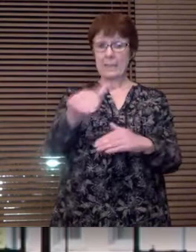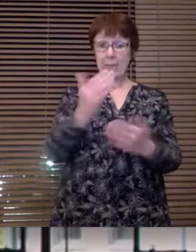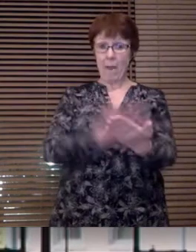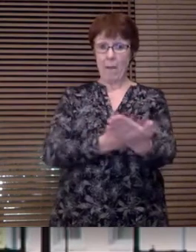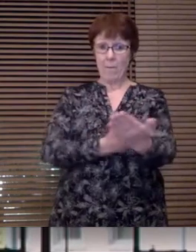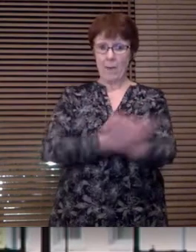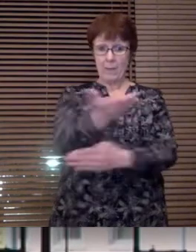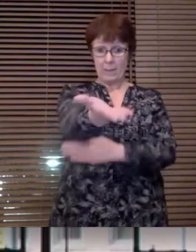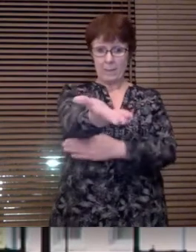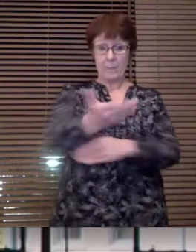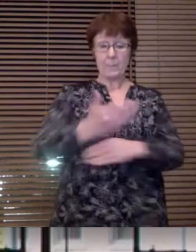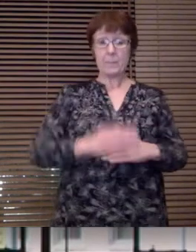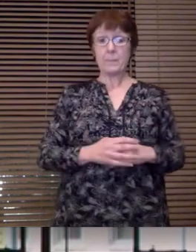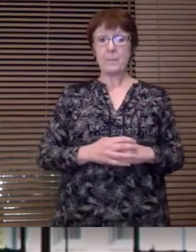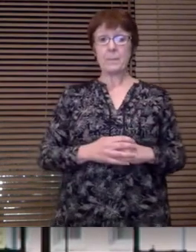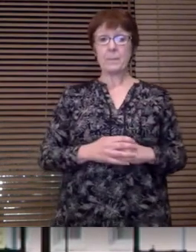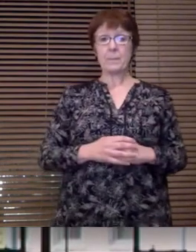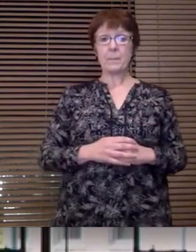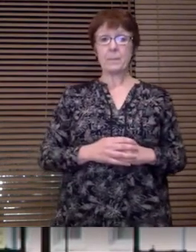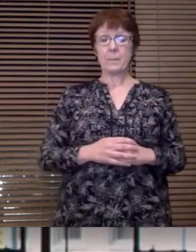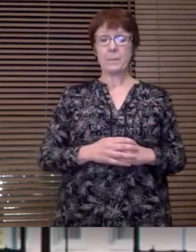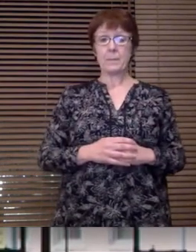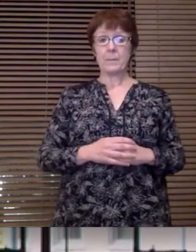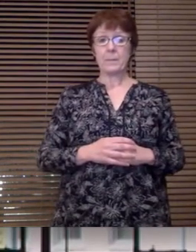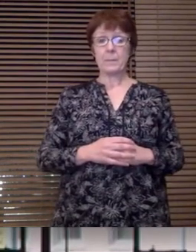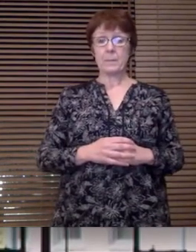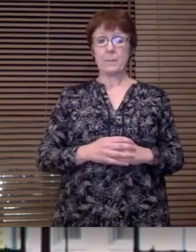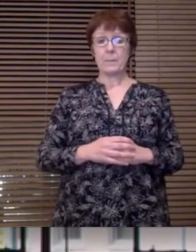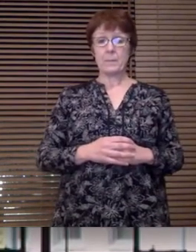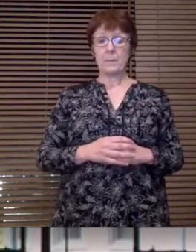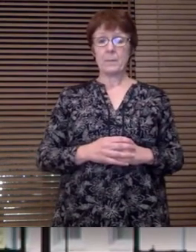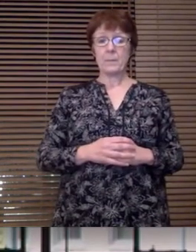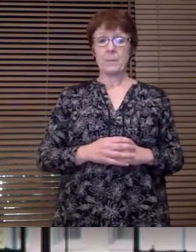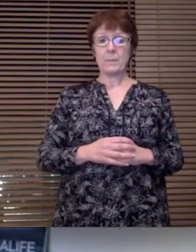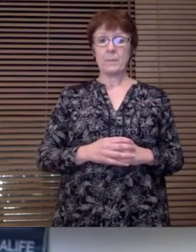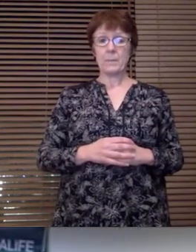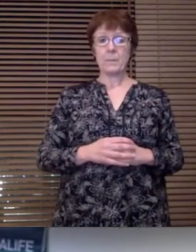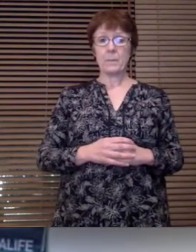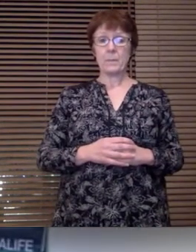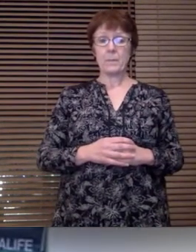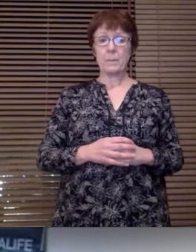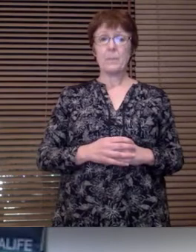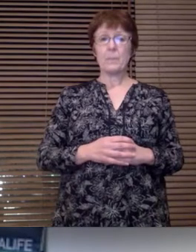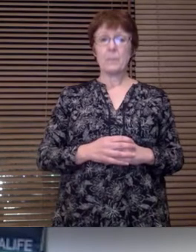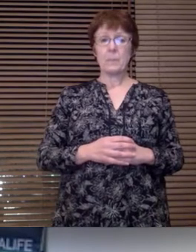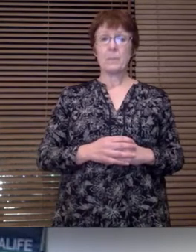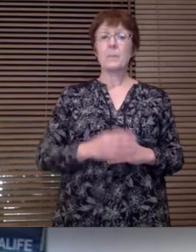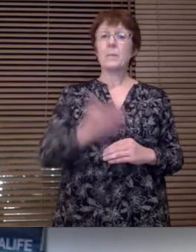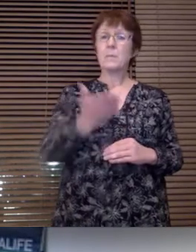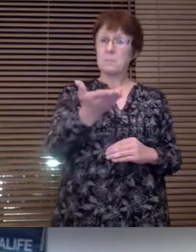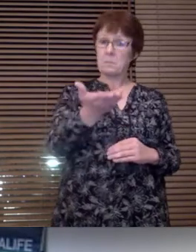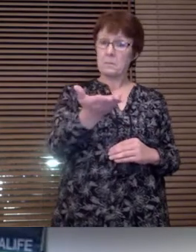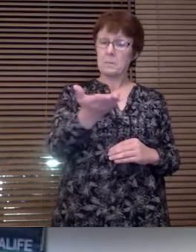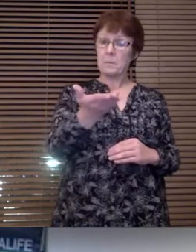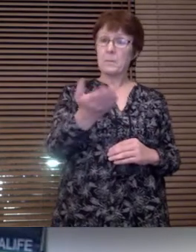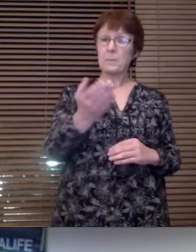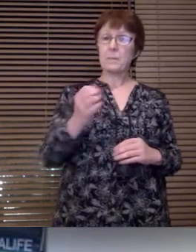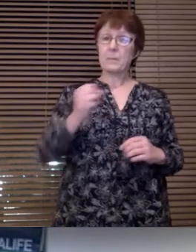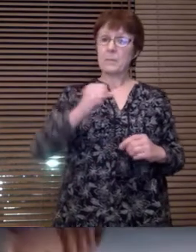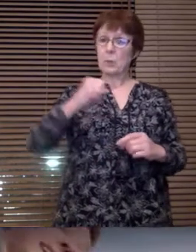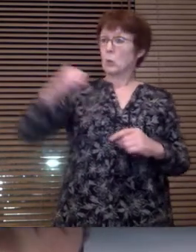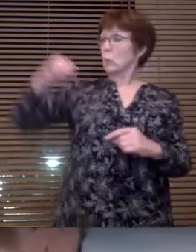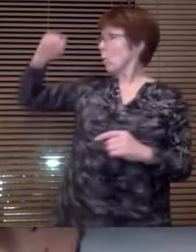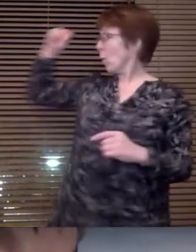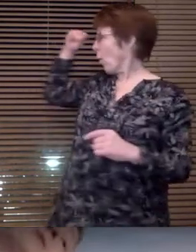get, again, into that perfect plank position. And what we're going to do is alternate sides. We're just going to rotate to the side